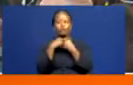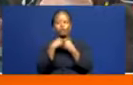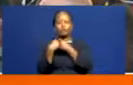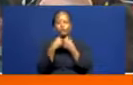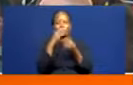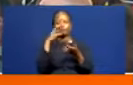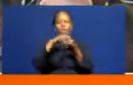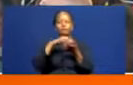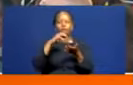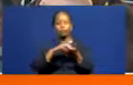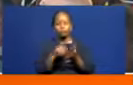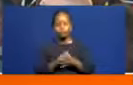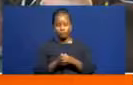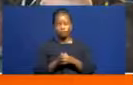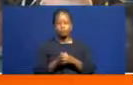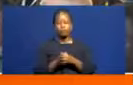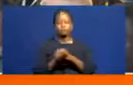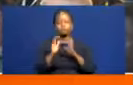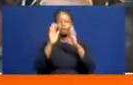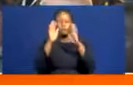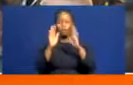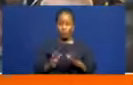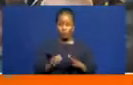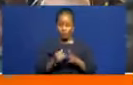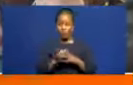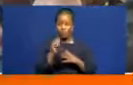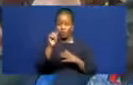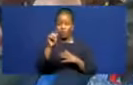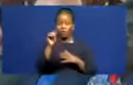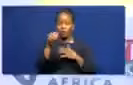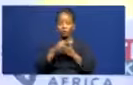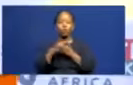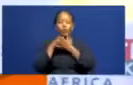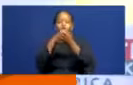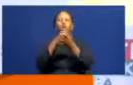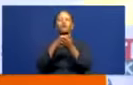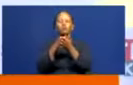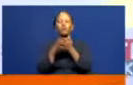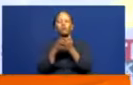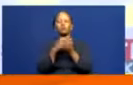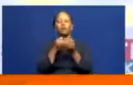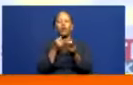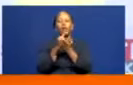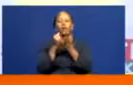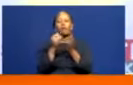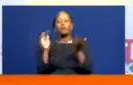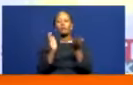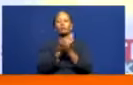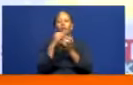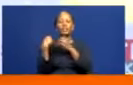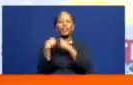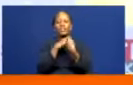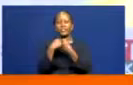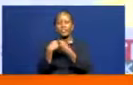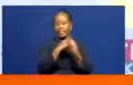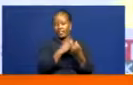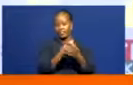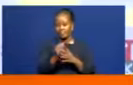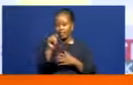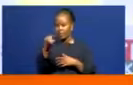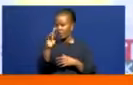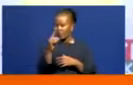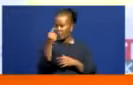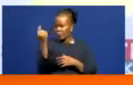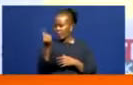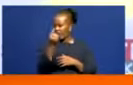key. This will help you counter obstacles. You are not alone. You